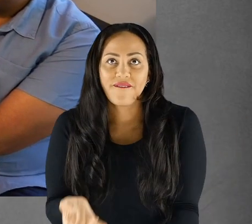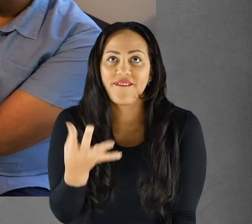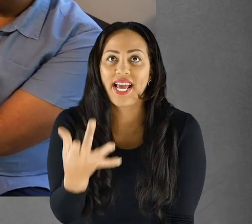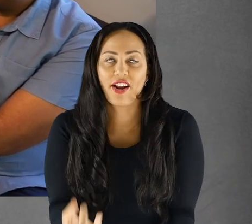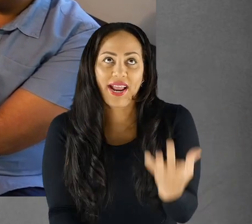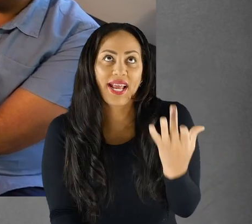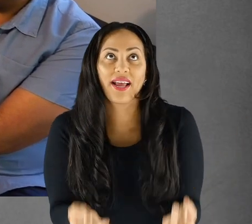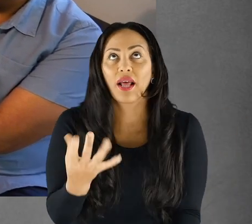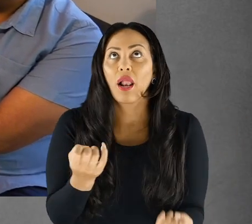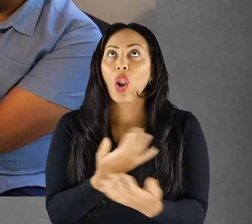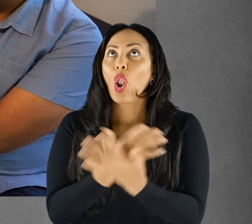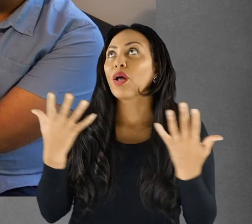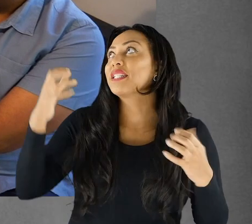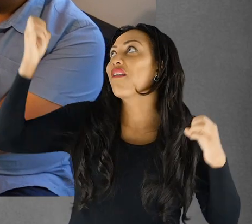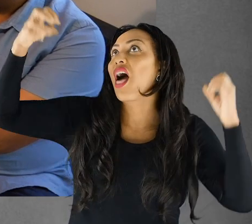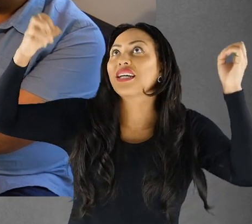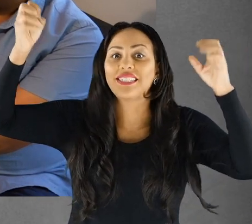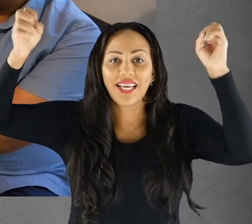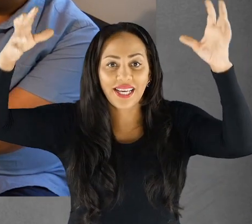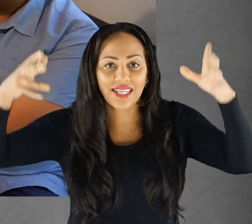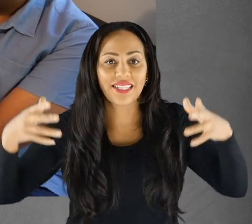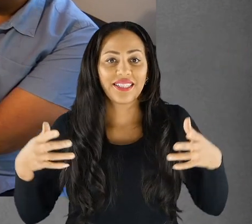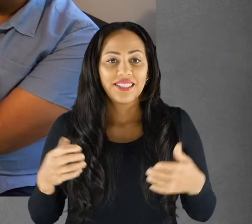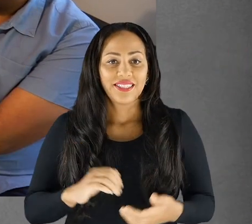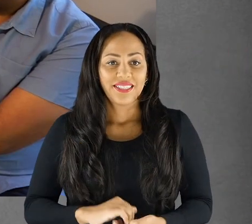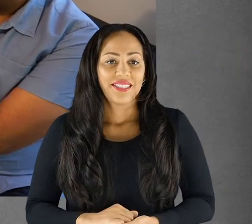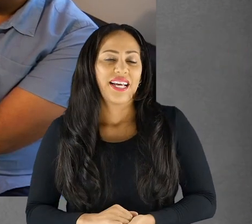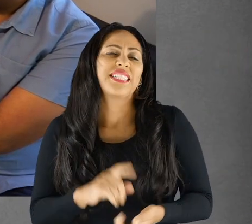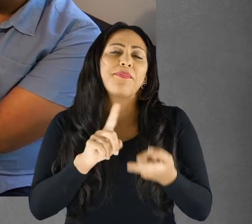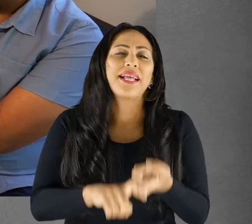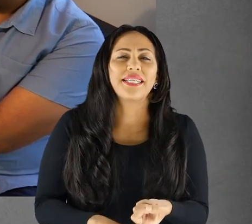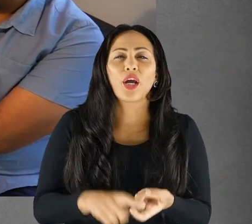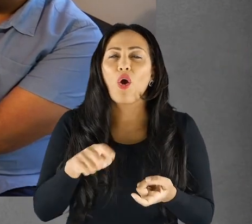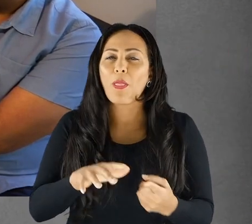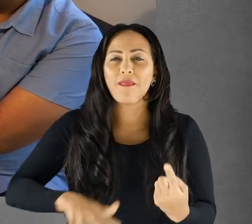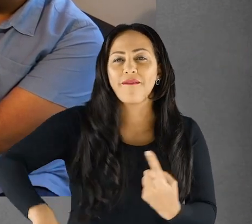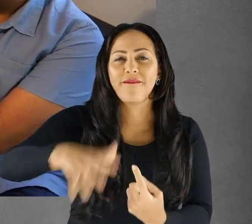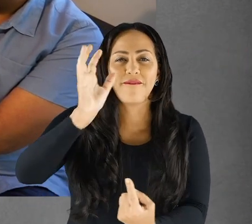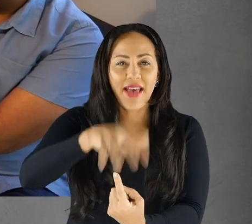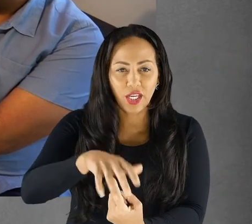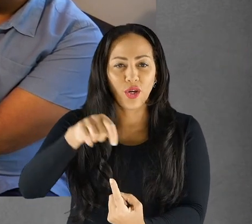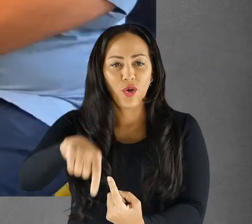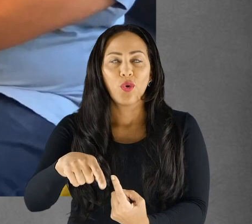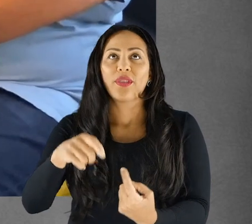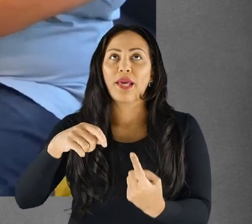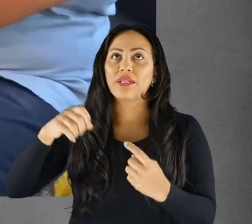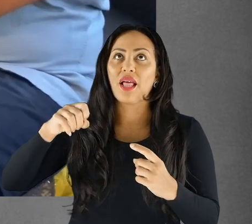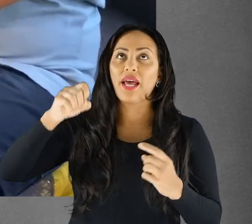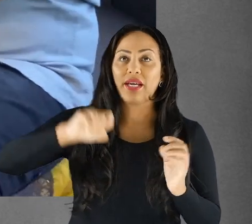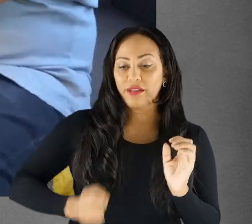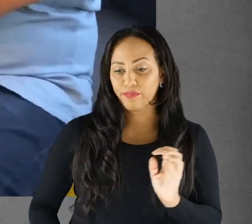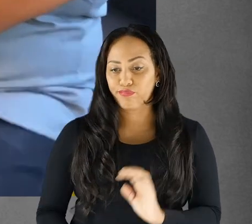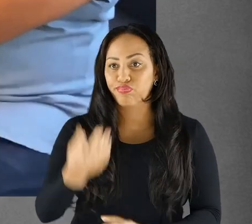of the lighting as well. And sort of dance on the floor, depending on the venue, and maybe bouncing off.